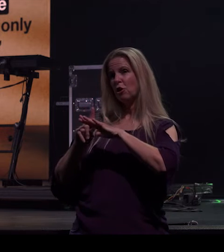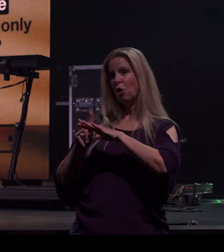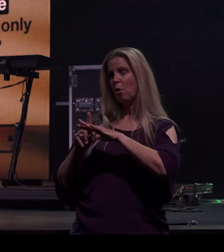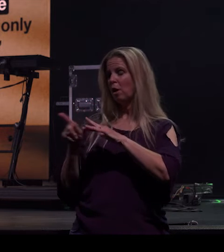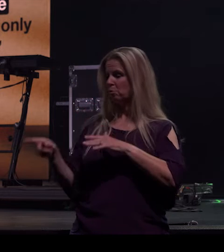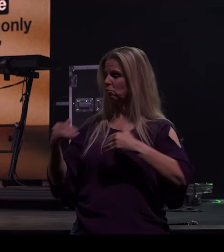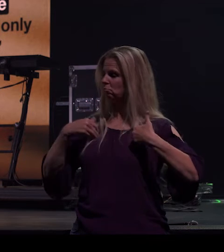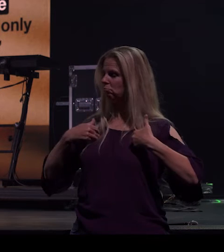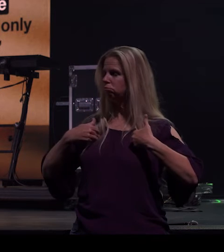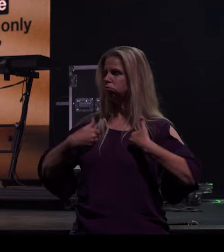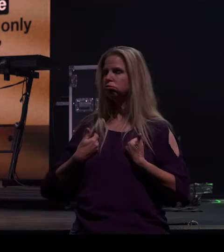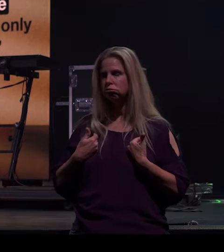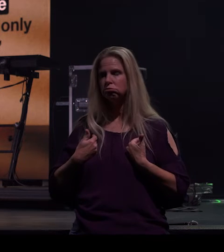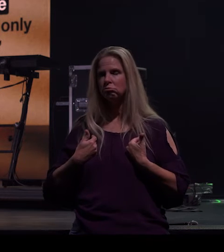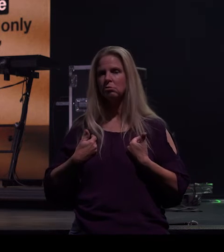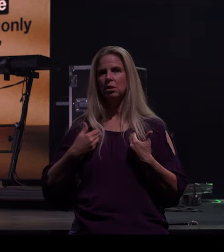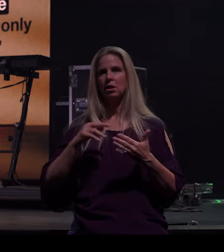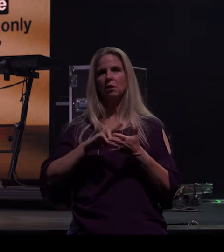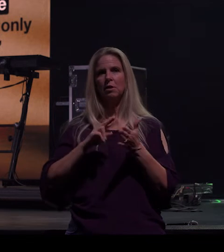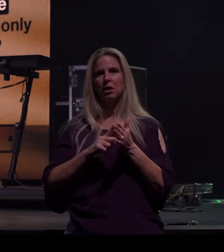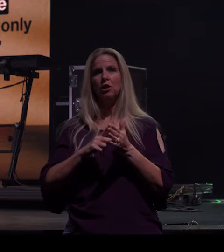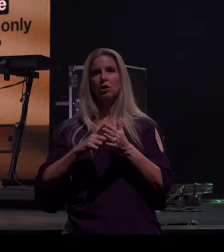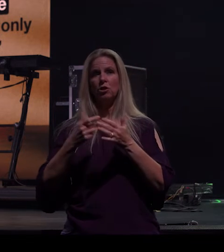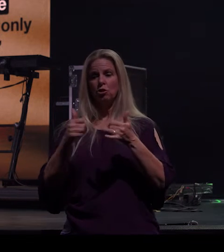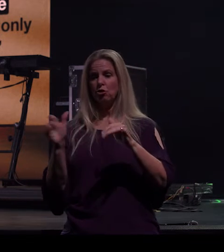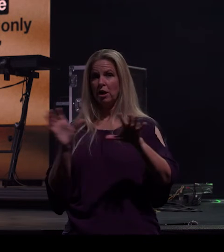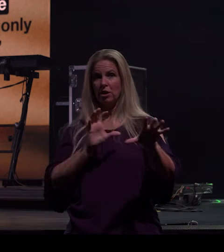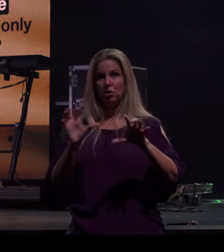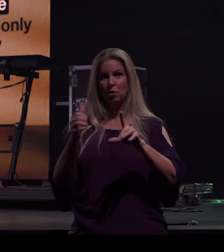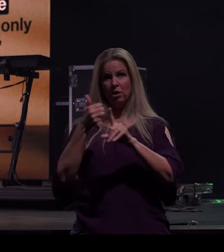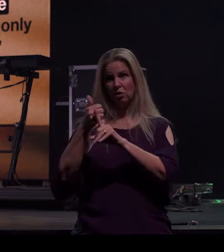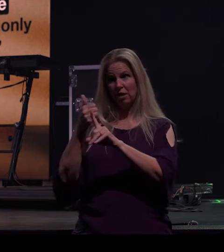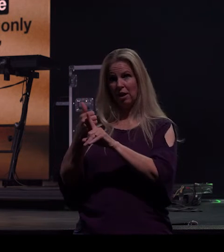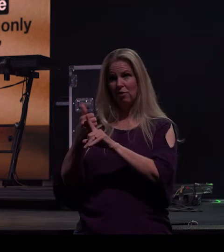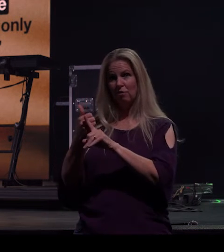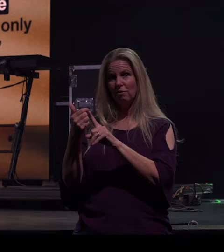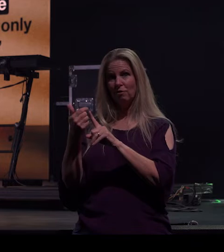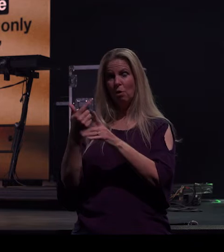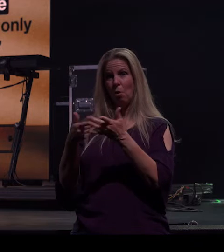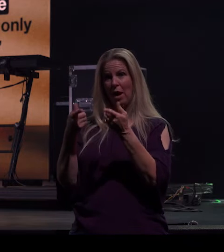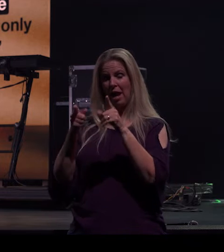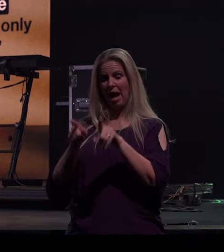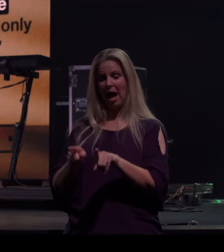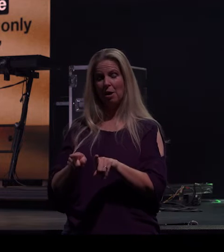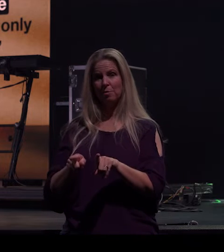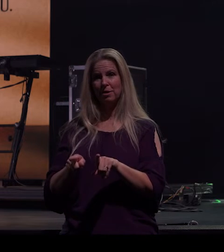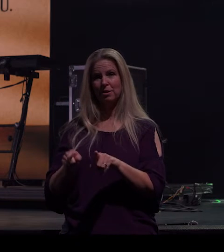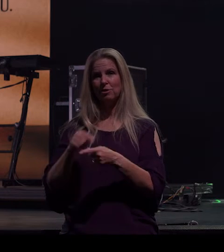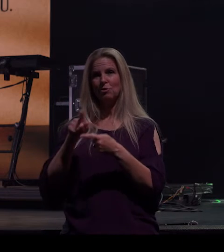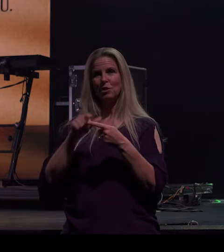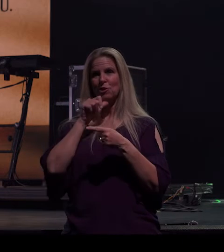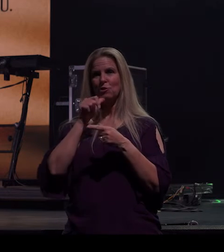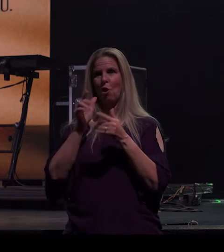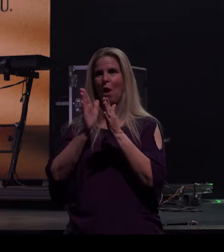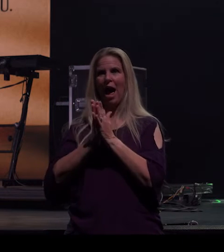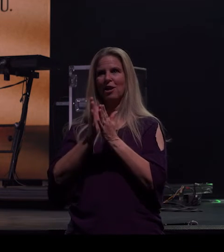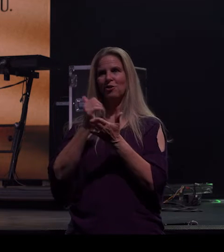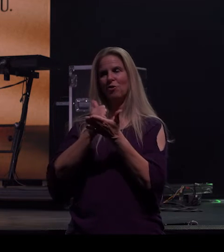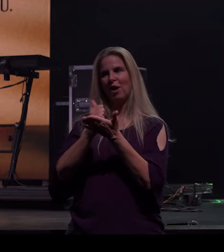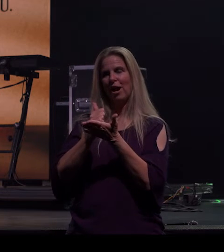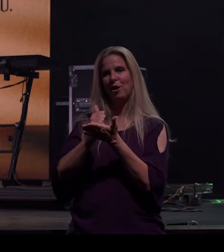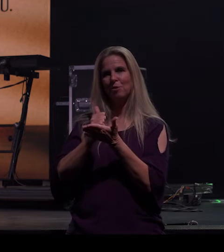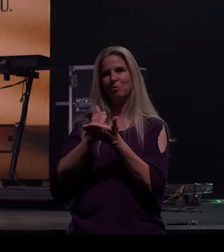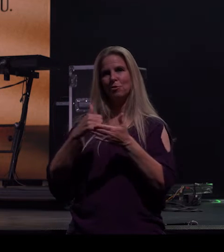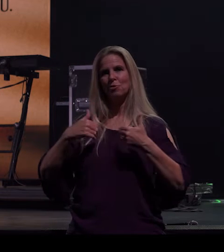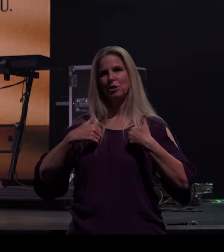wear yourself out, which means what? If you try to do it on your own, watch this. When you go and ask for help, you don't just wear yourself